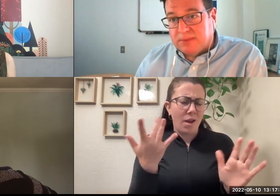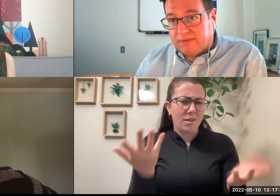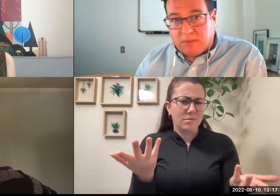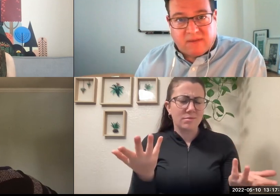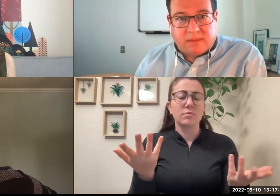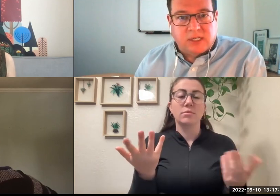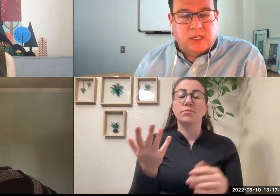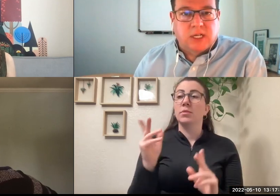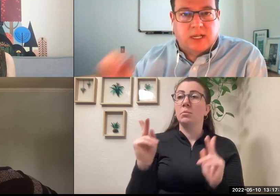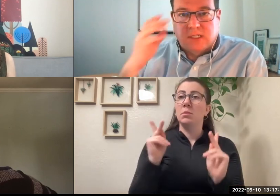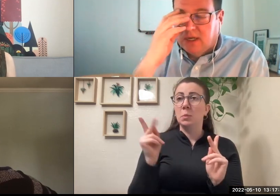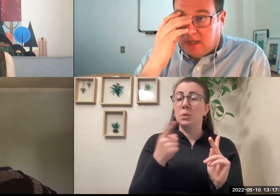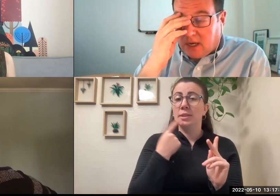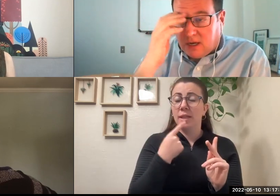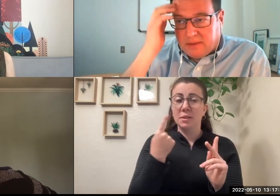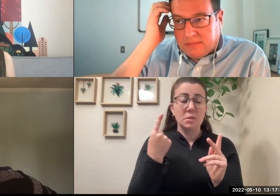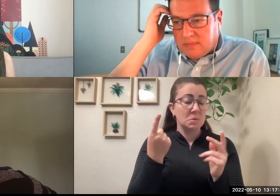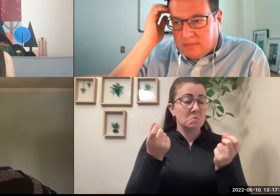there has been a fair amount of adaptation and change.